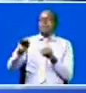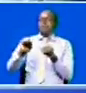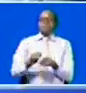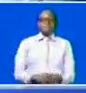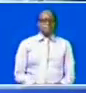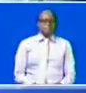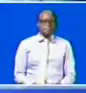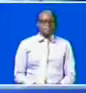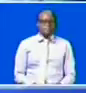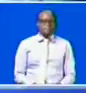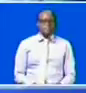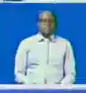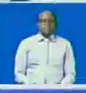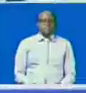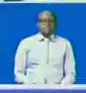reports.